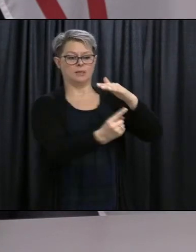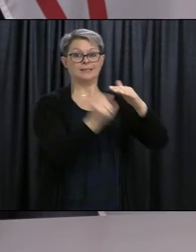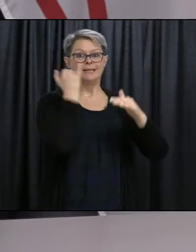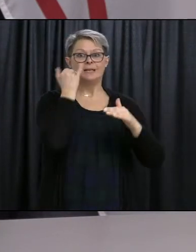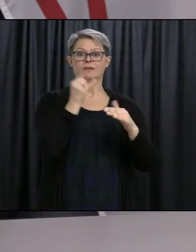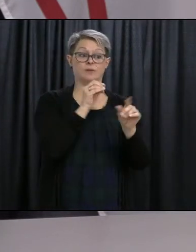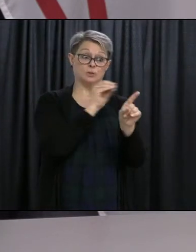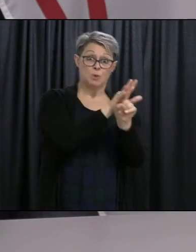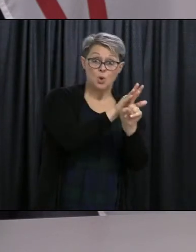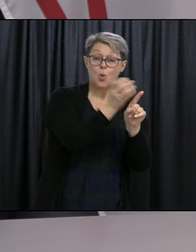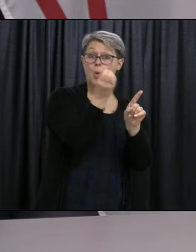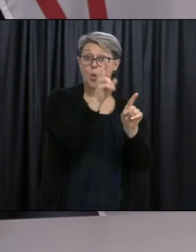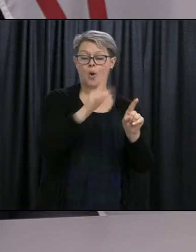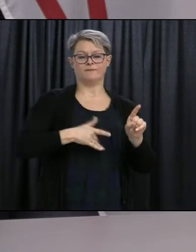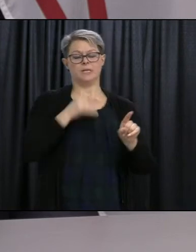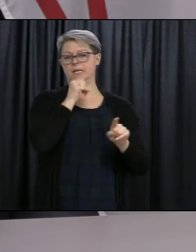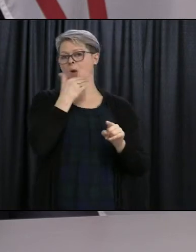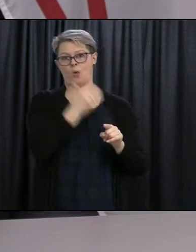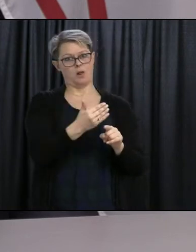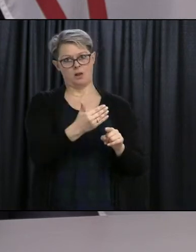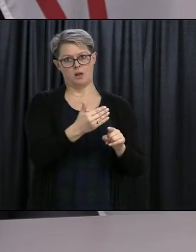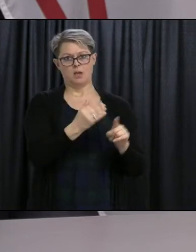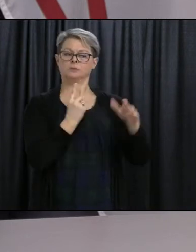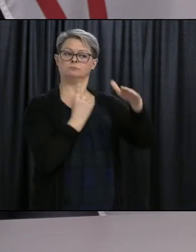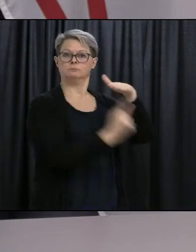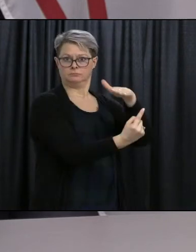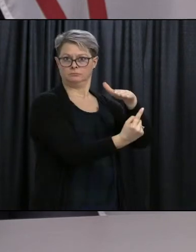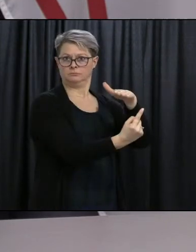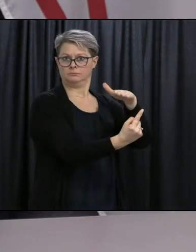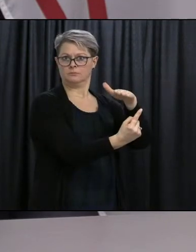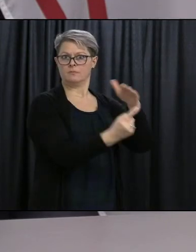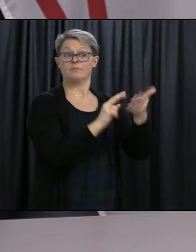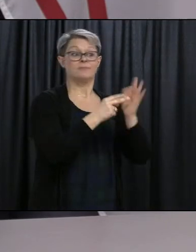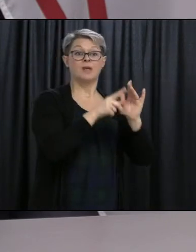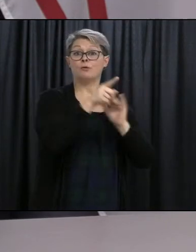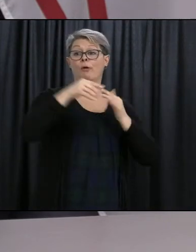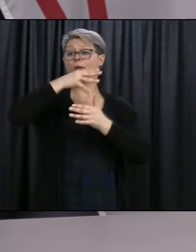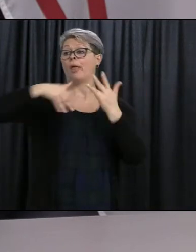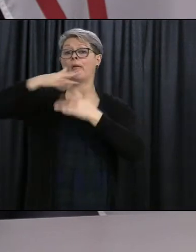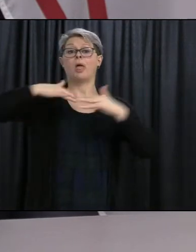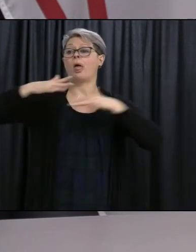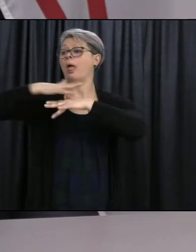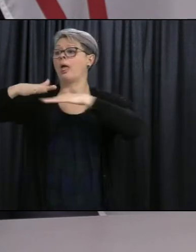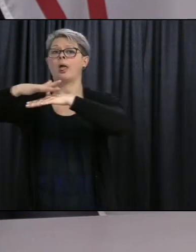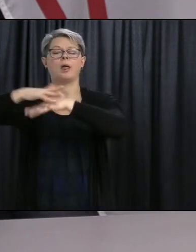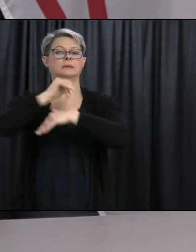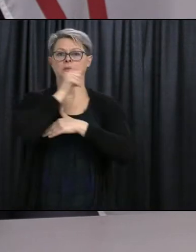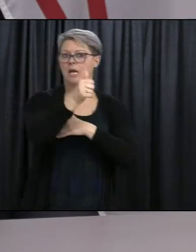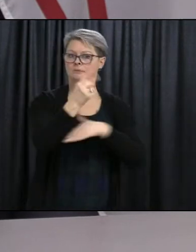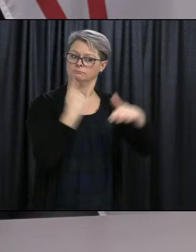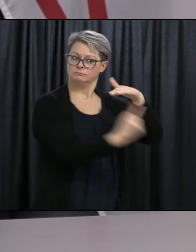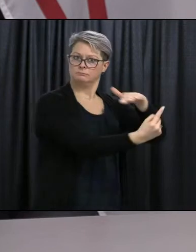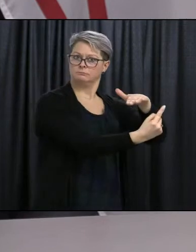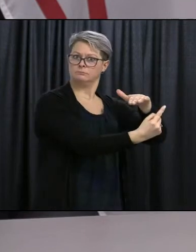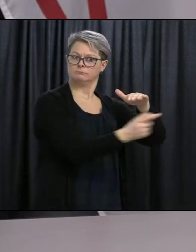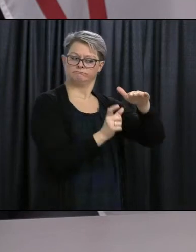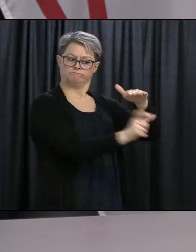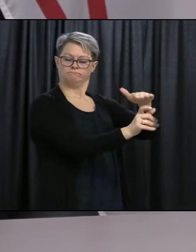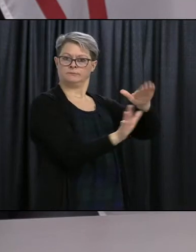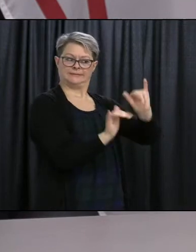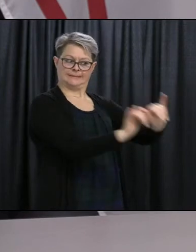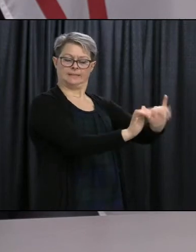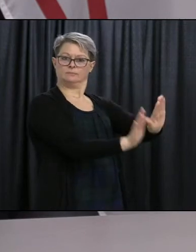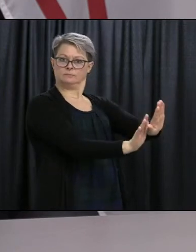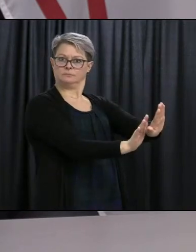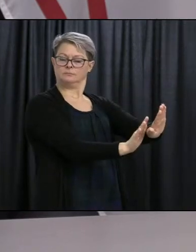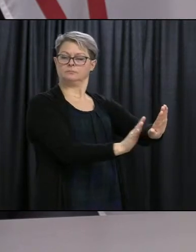unwell. That takes you out of circulation, and and I guess COVID, if you have COVID,